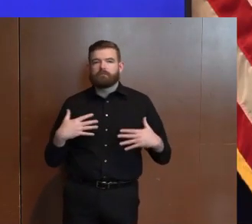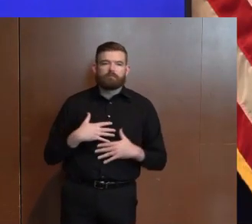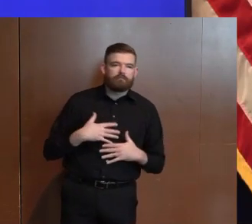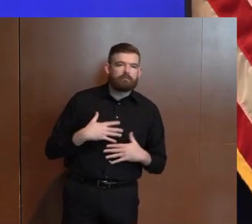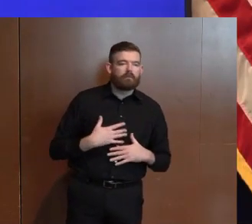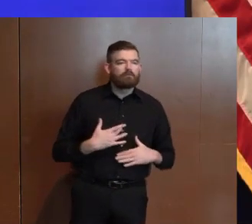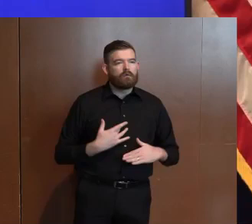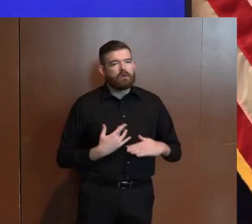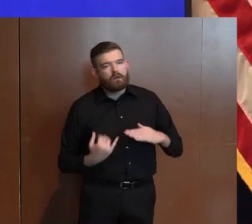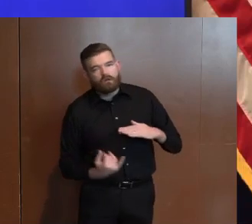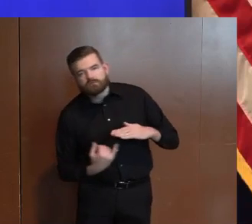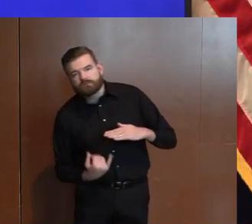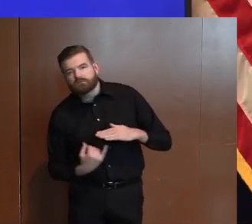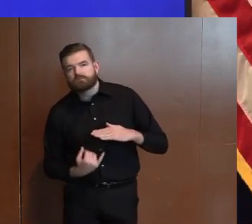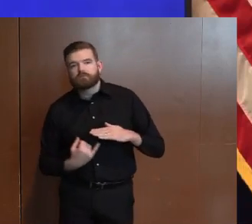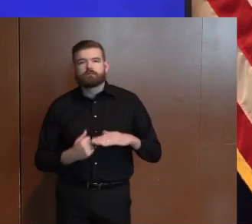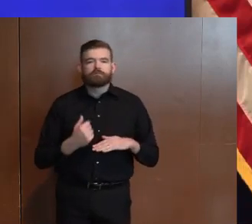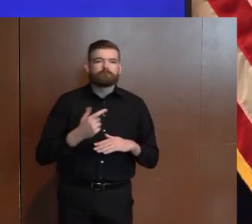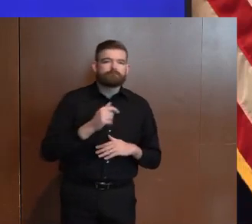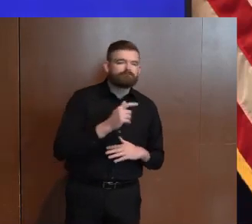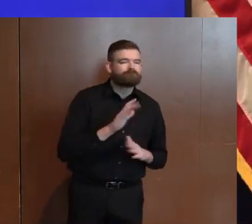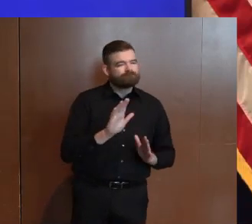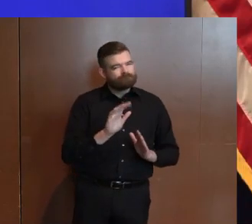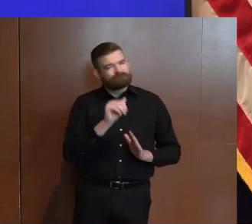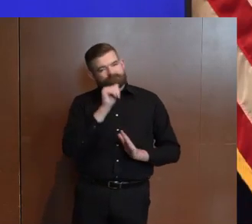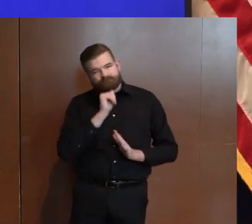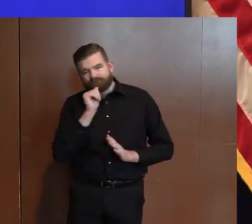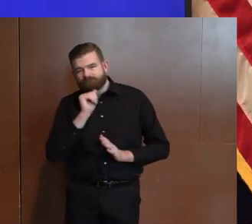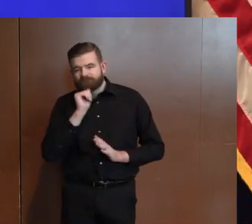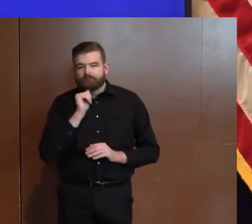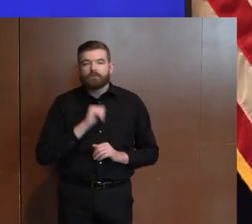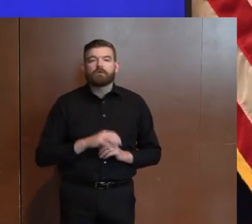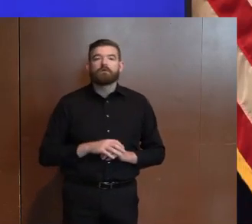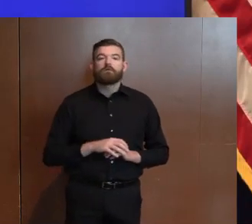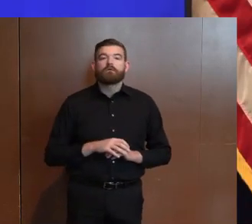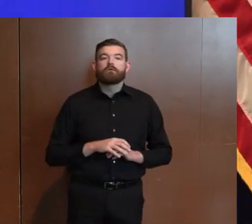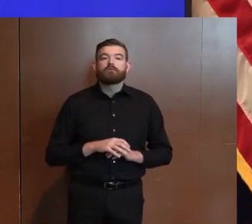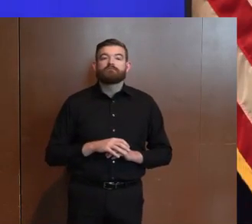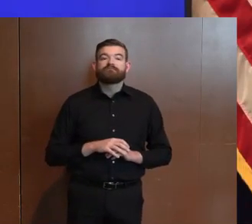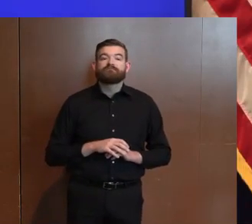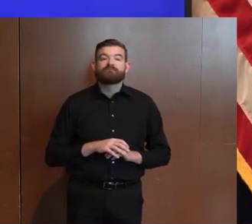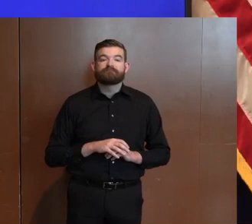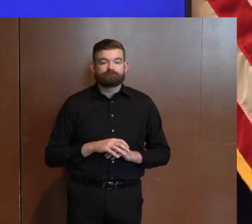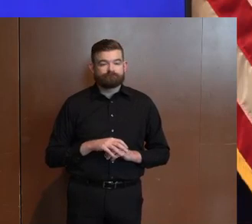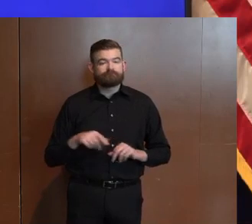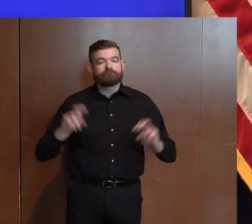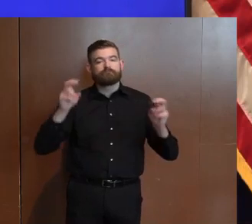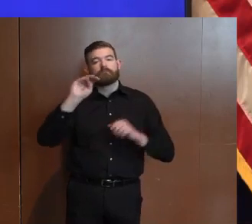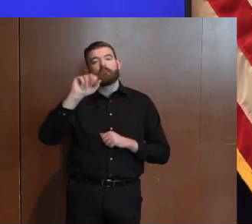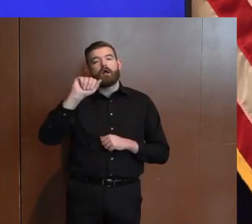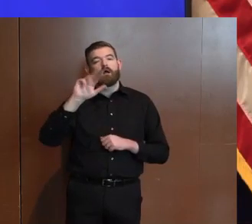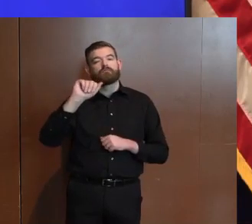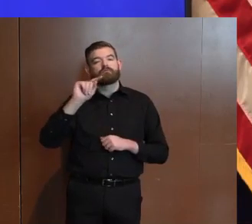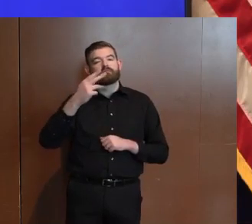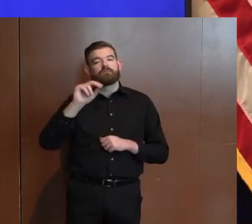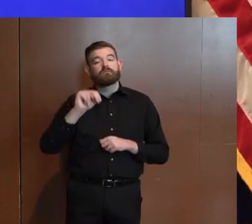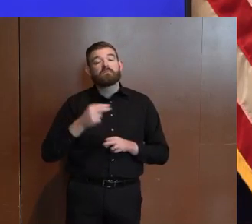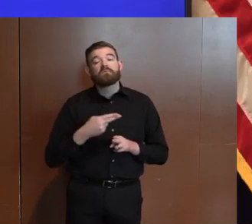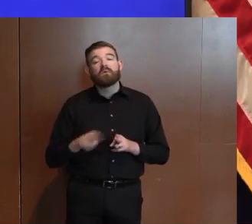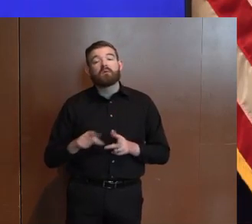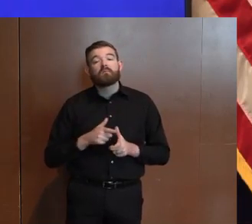impatience. This is a marathon. We each must do our part. We will succeed unequivocally. We'll beat this virus. We'll come out the other side